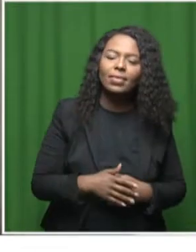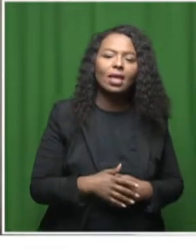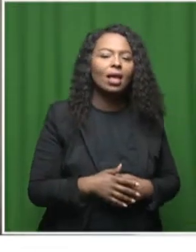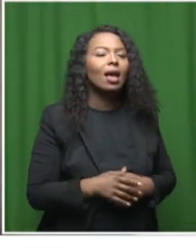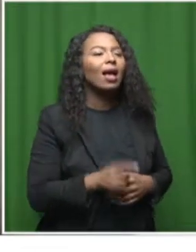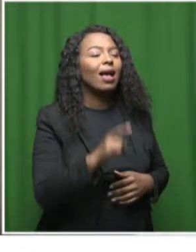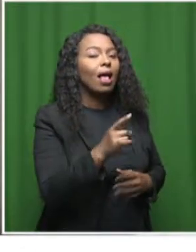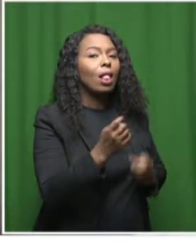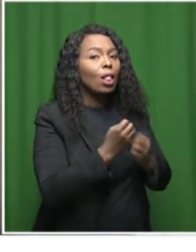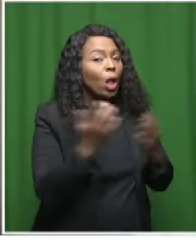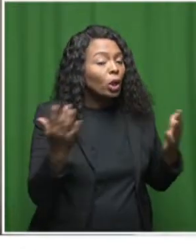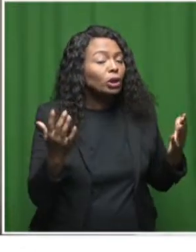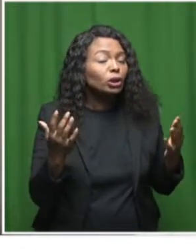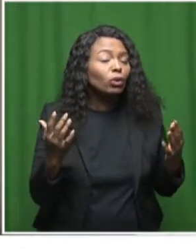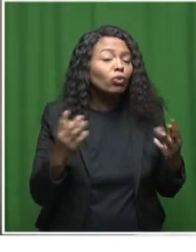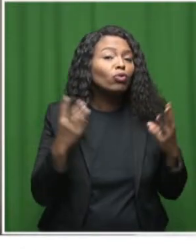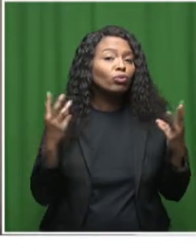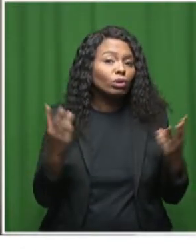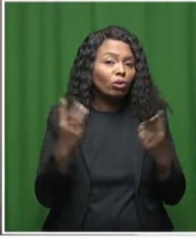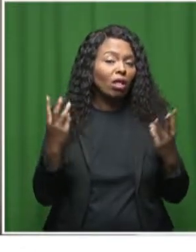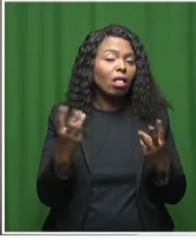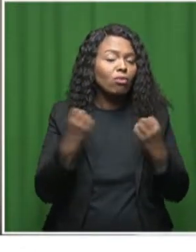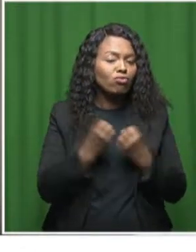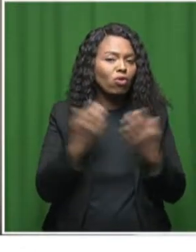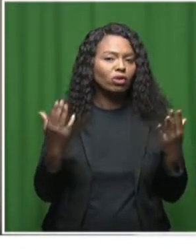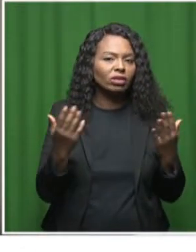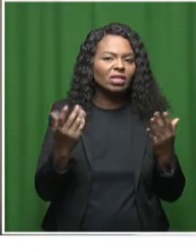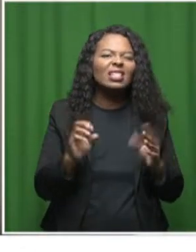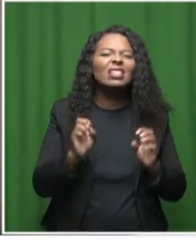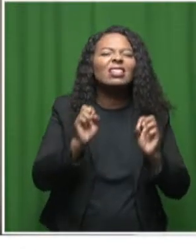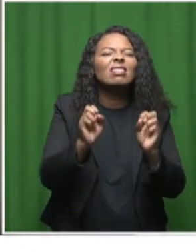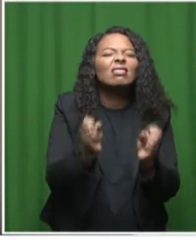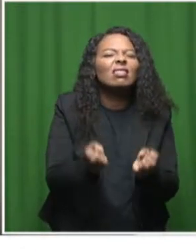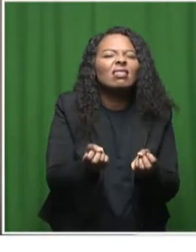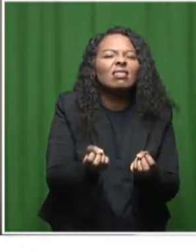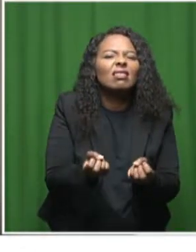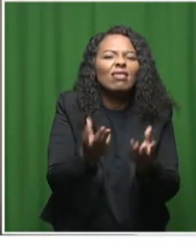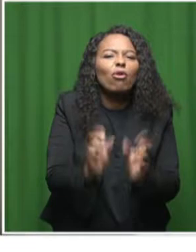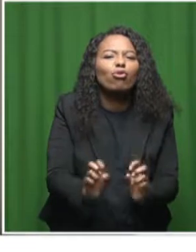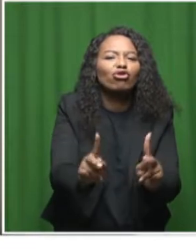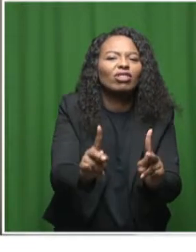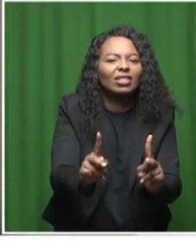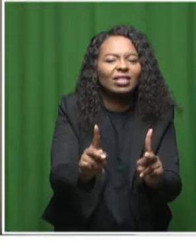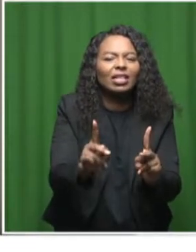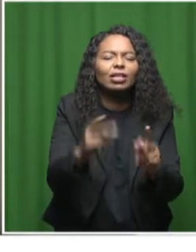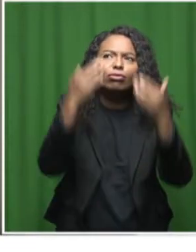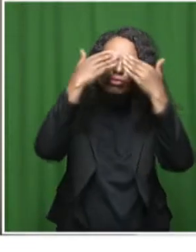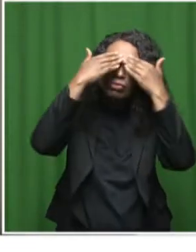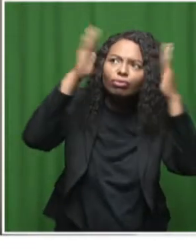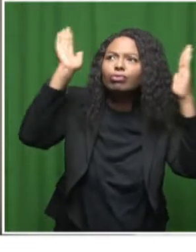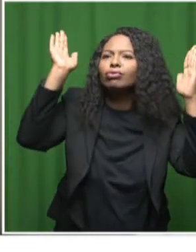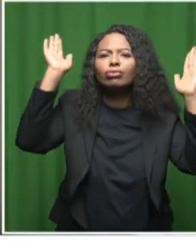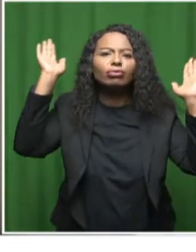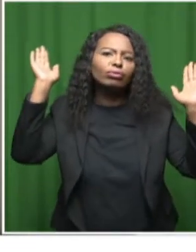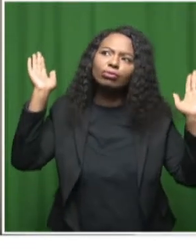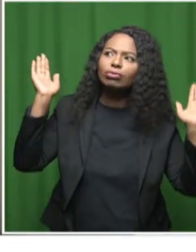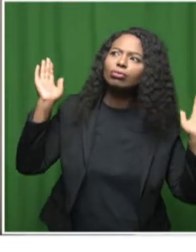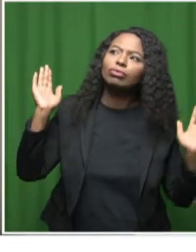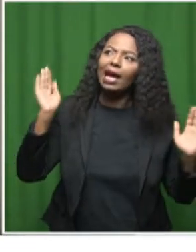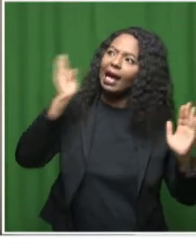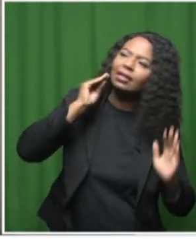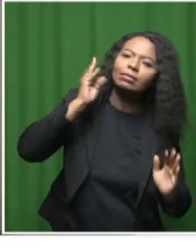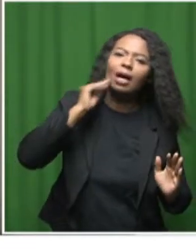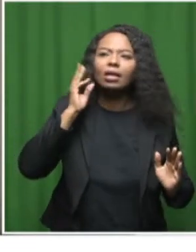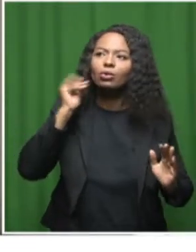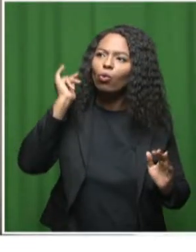of people, what we try to offer is an opportunity to get out and experience wild wilderness,